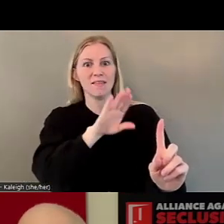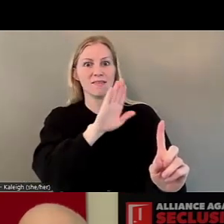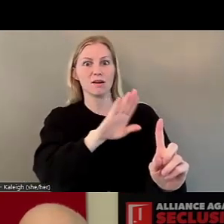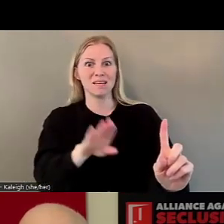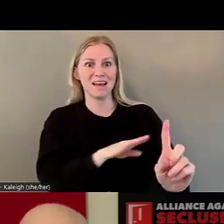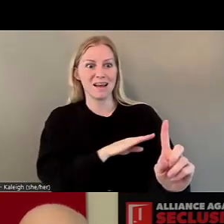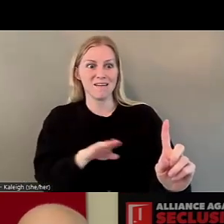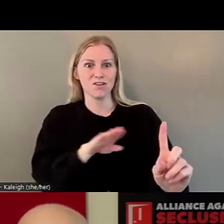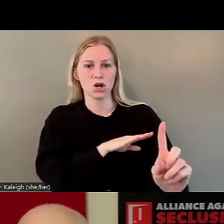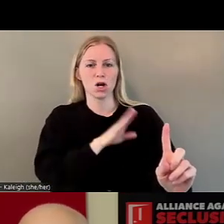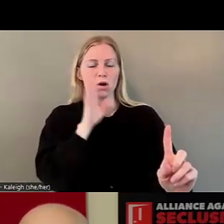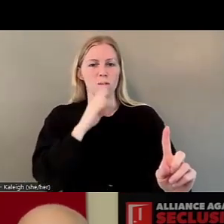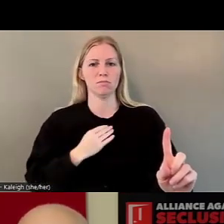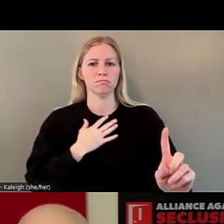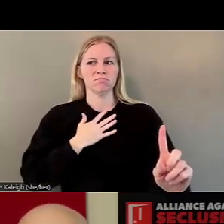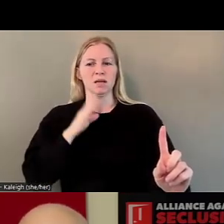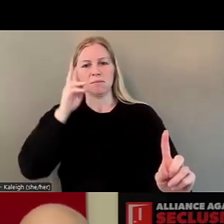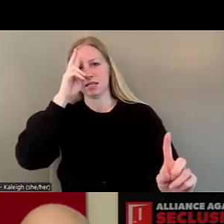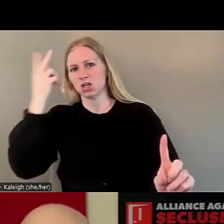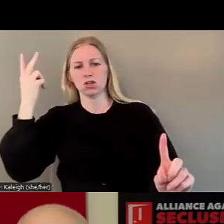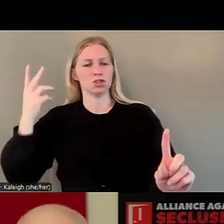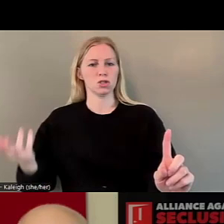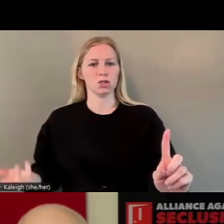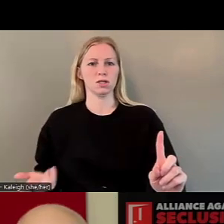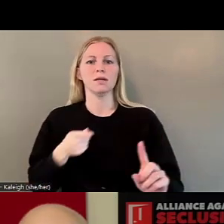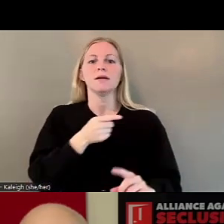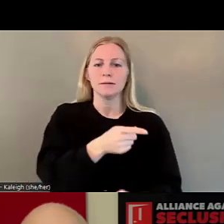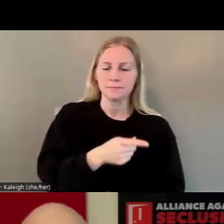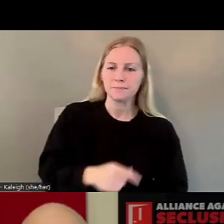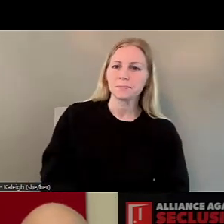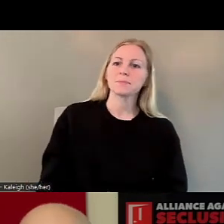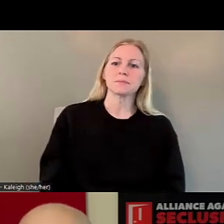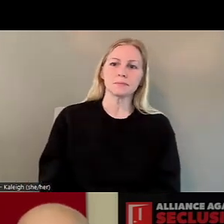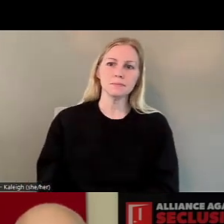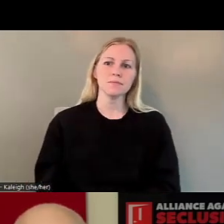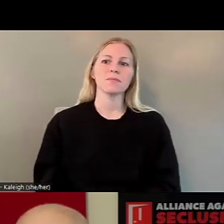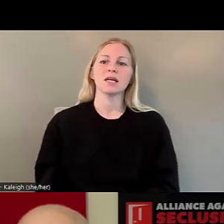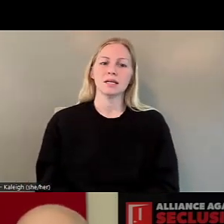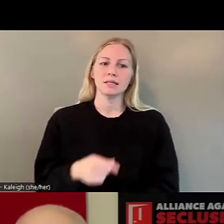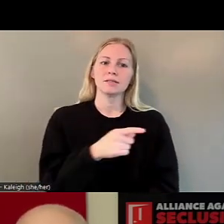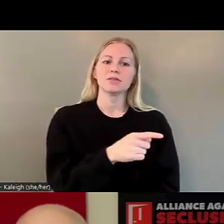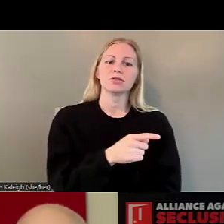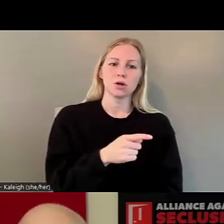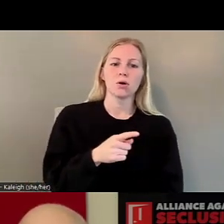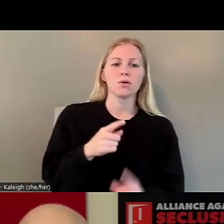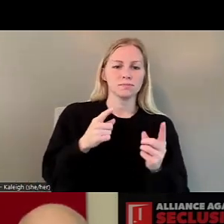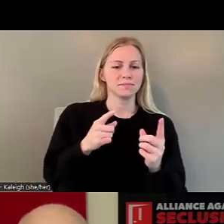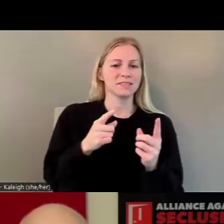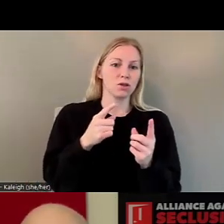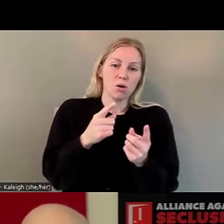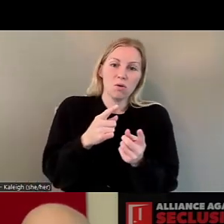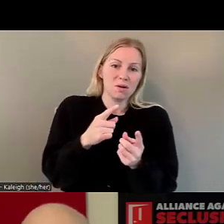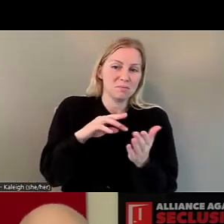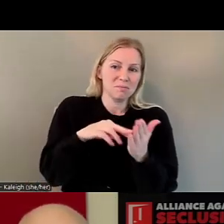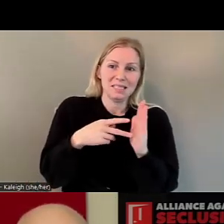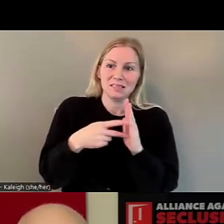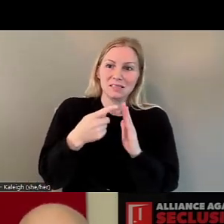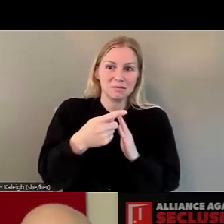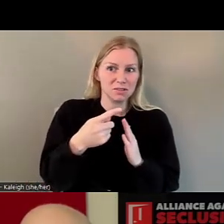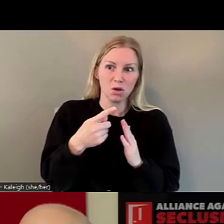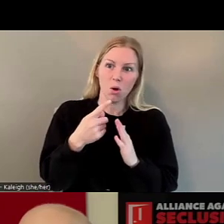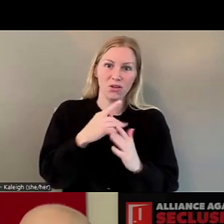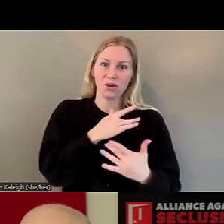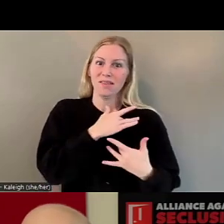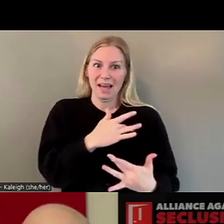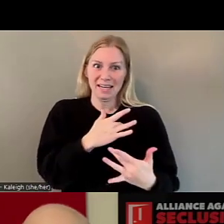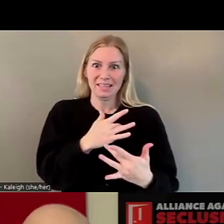are far more likely to find themselves on the other end of punitive exclusionary discipline, on the other end of restraint, seclusion,